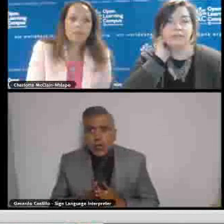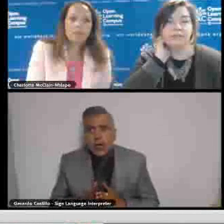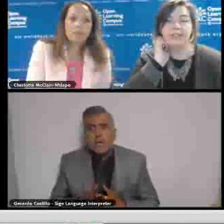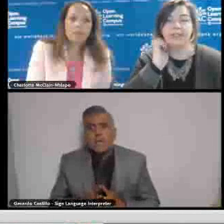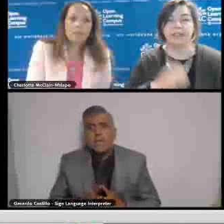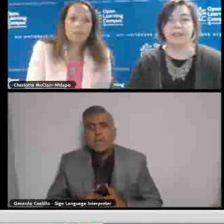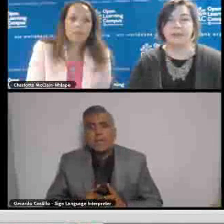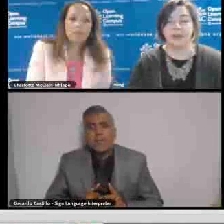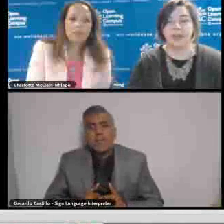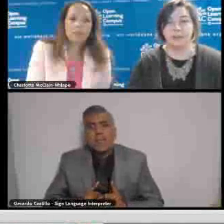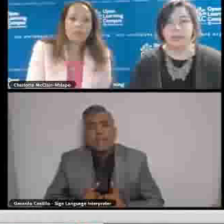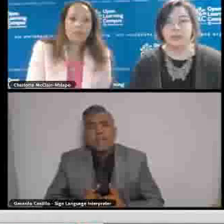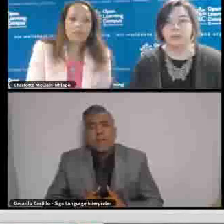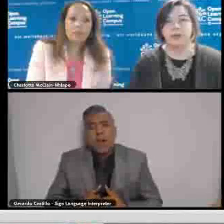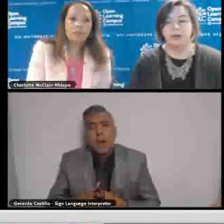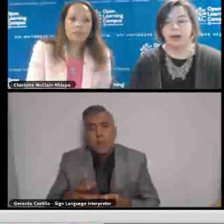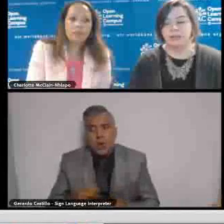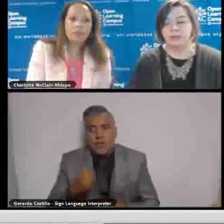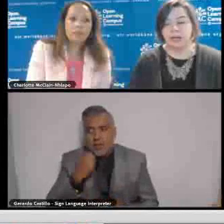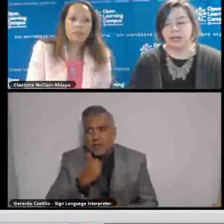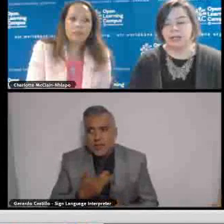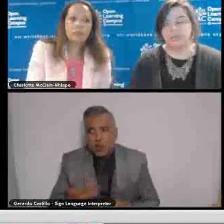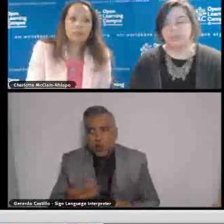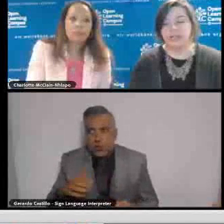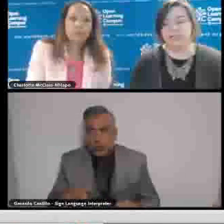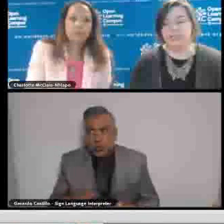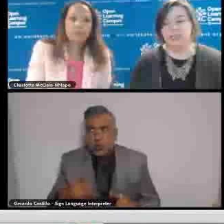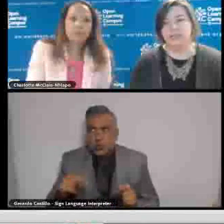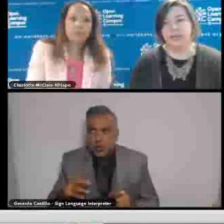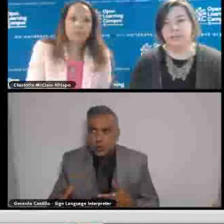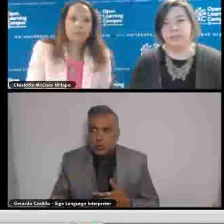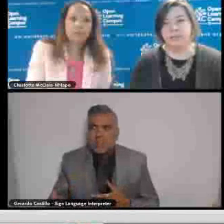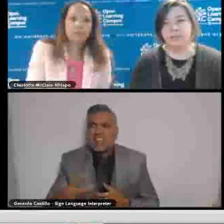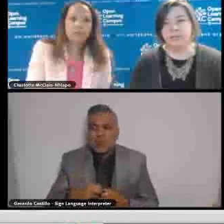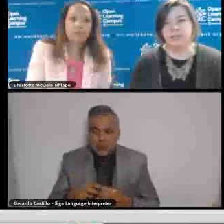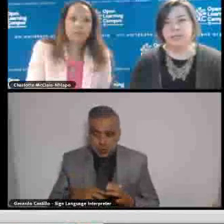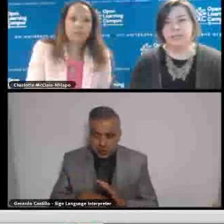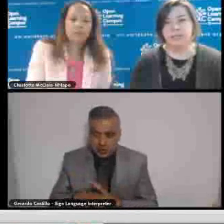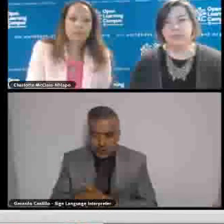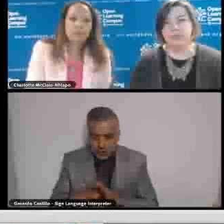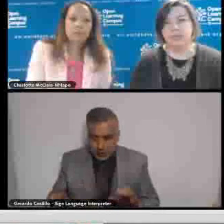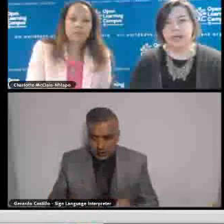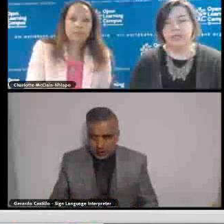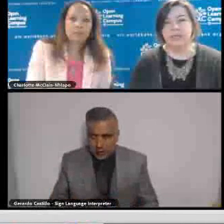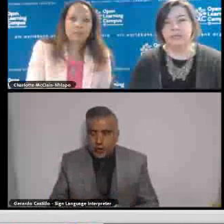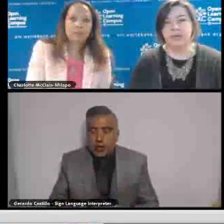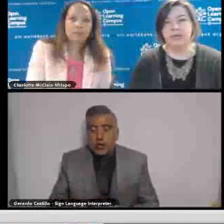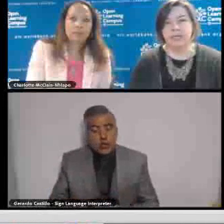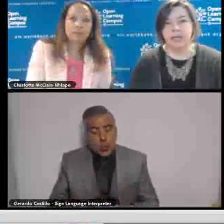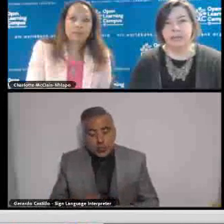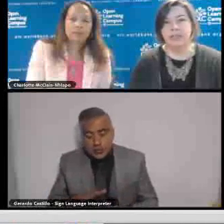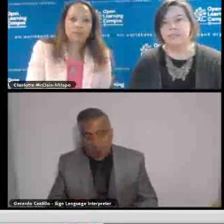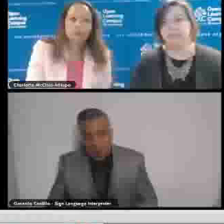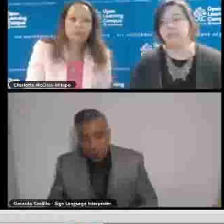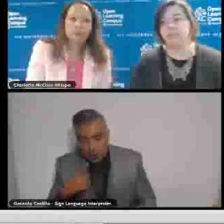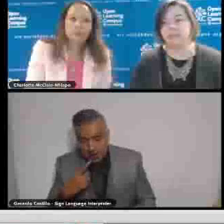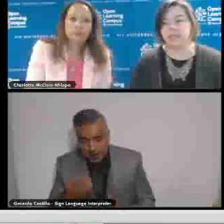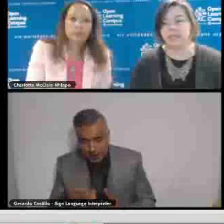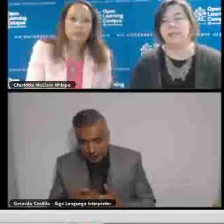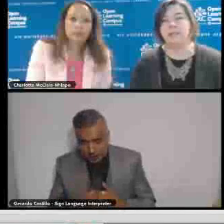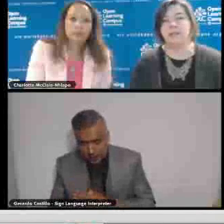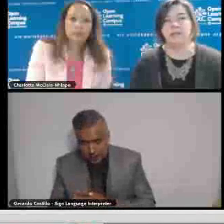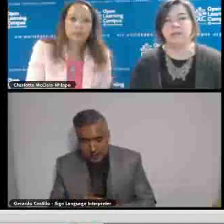everything that we do, trying to integrate this into development efforts. It's so it's not just about economic development or